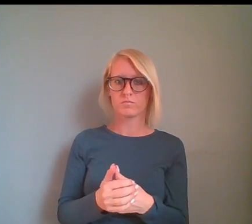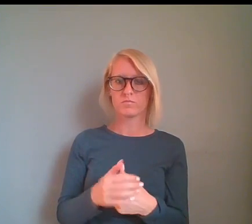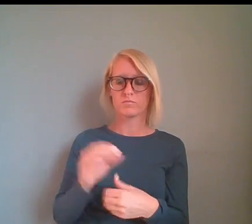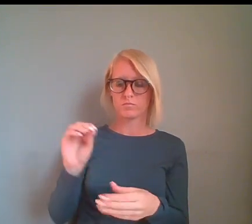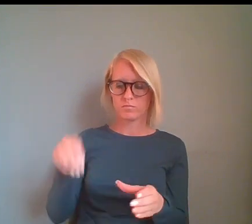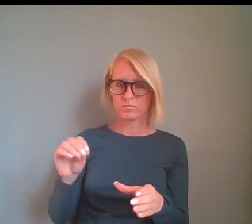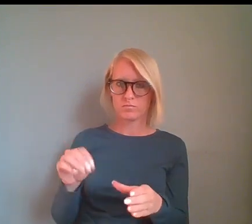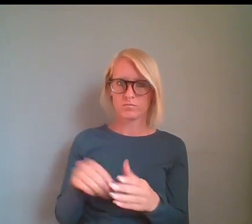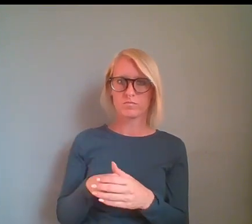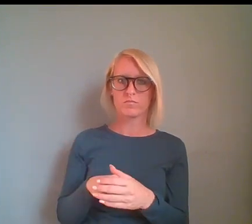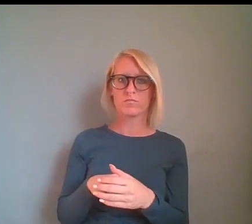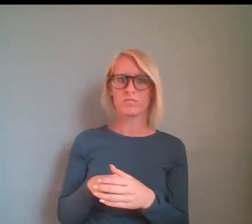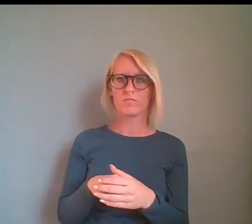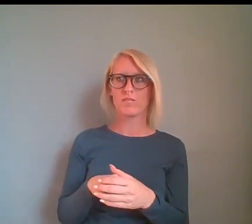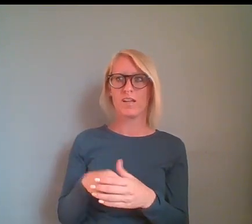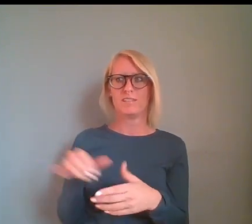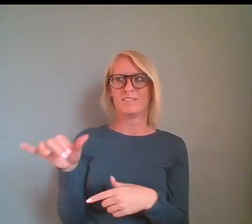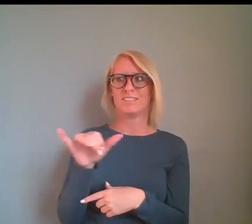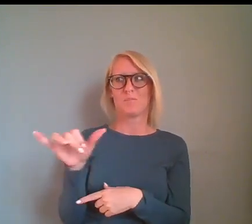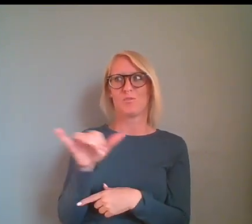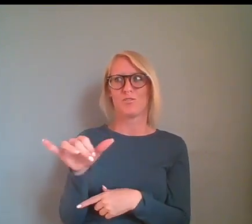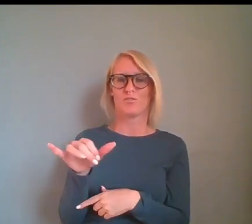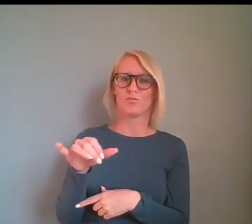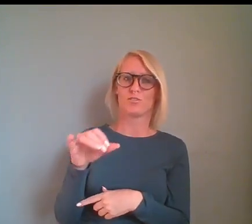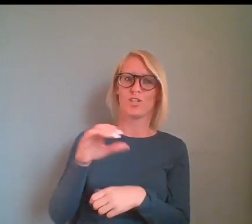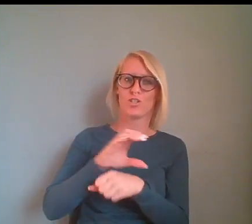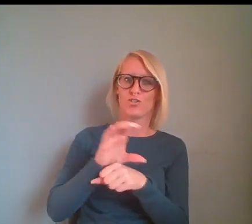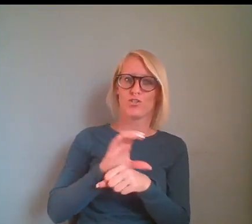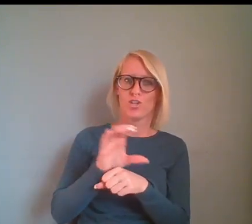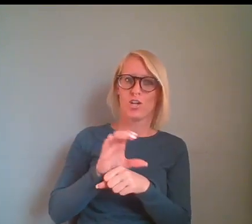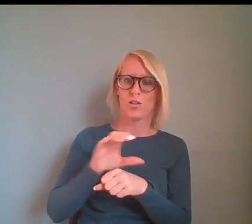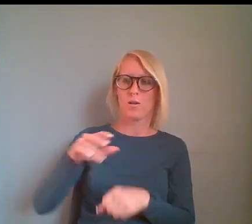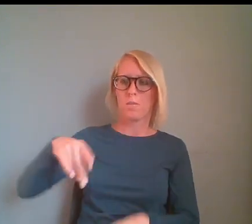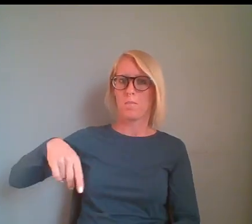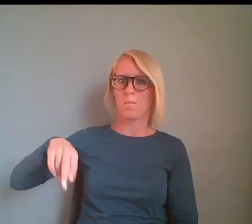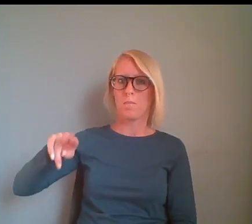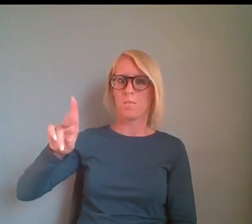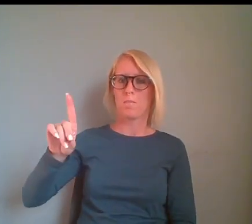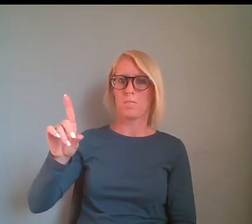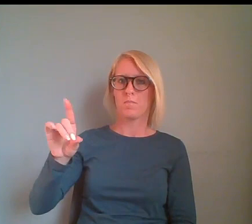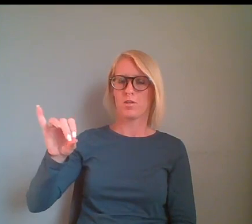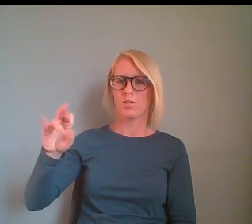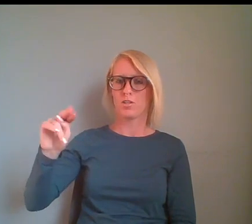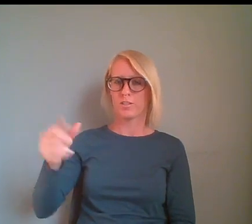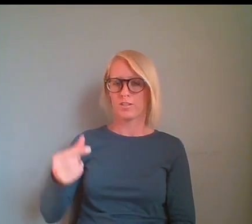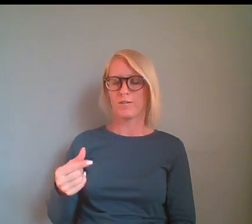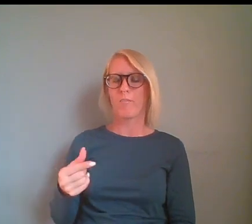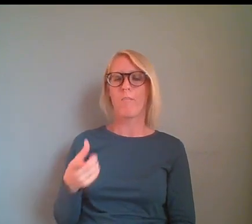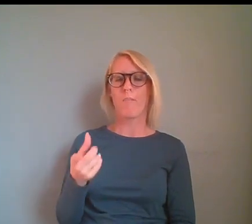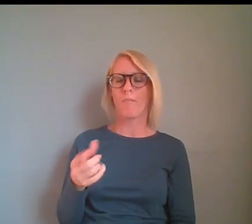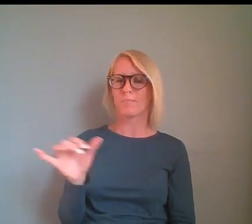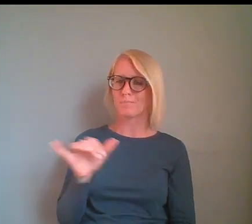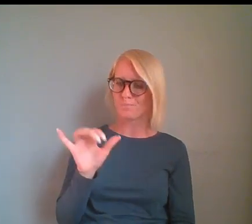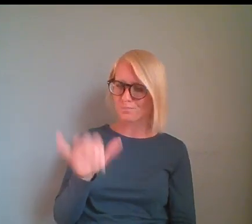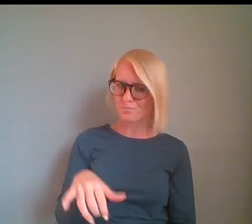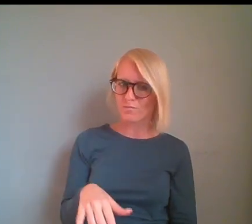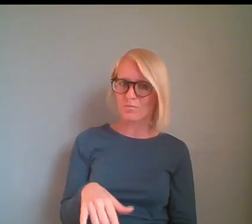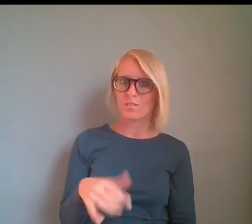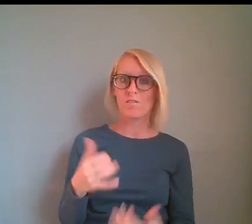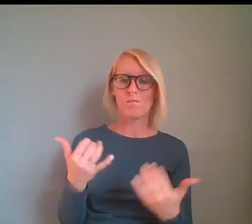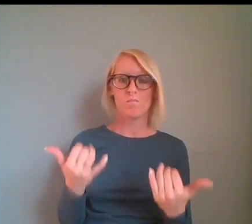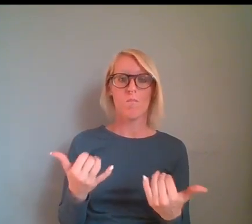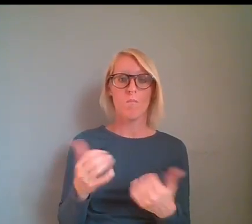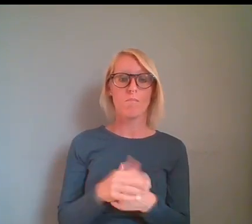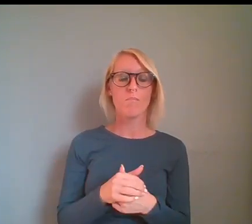Sort of like that. It's kind of like chocolate pudding or butterscotch. So you've got it about like that. And then you're going to take your